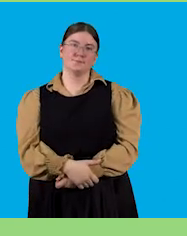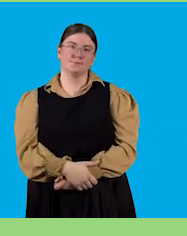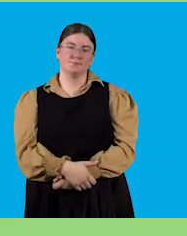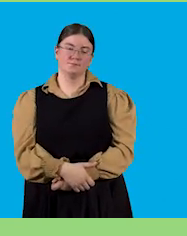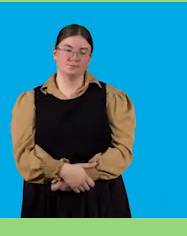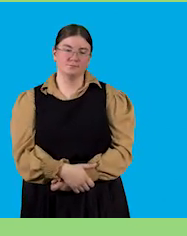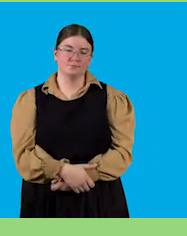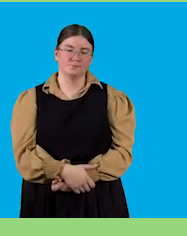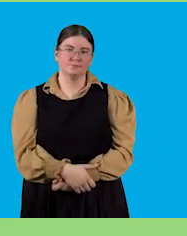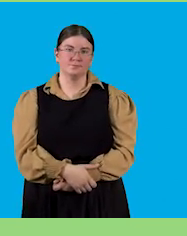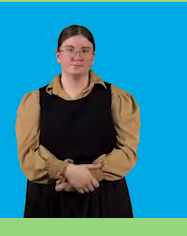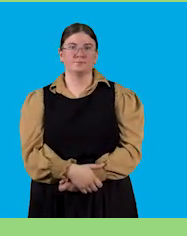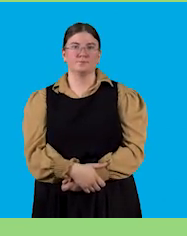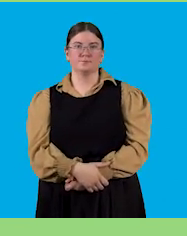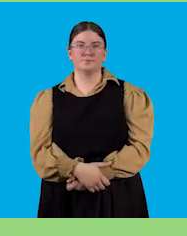will be